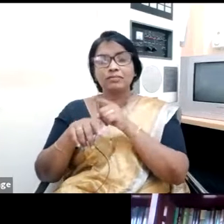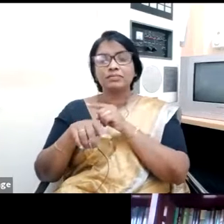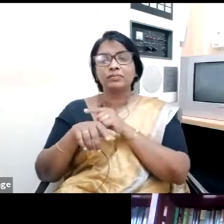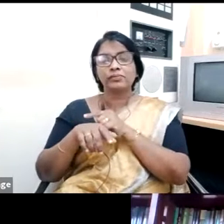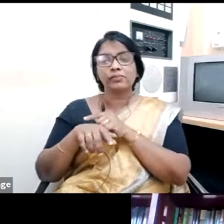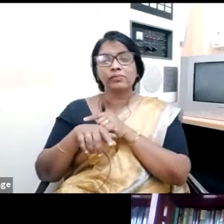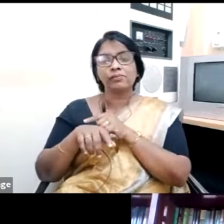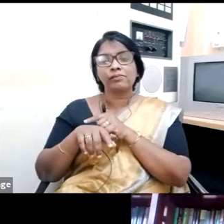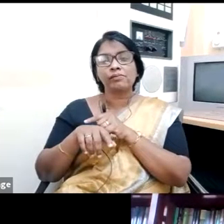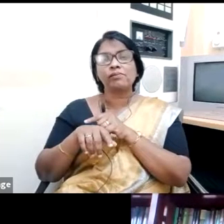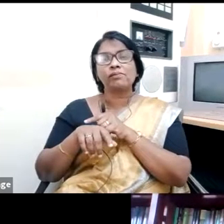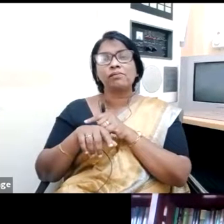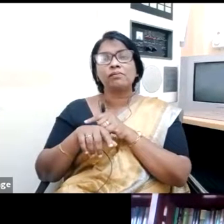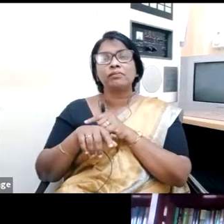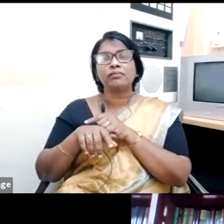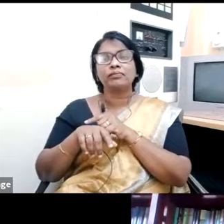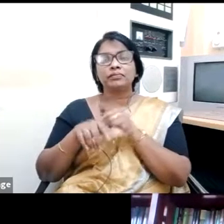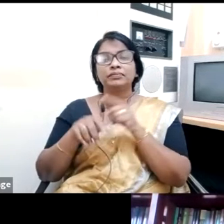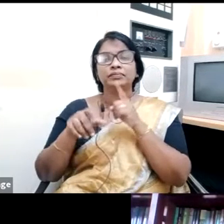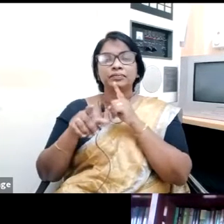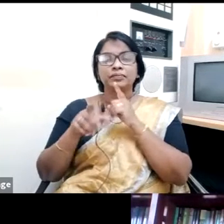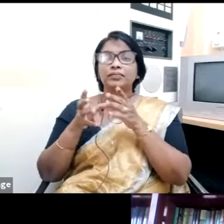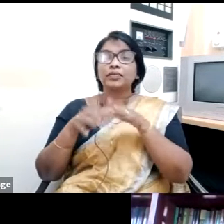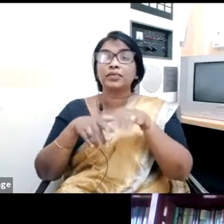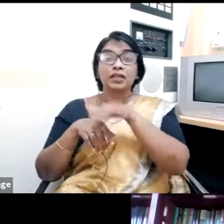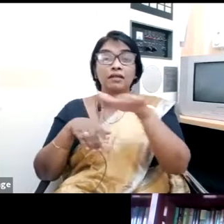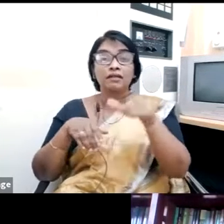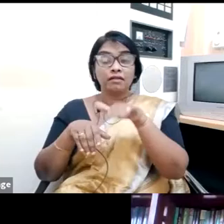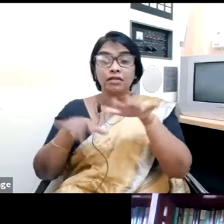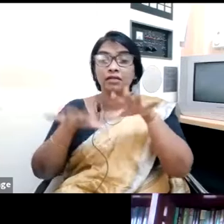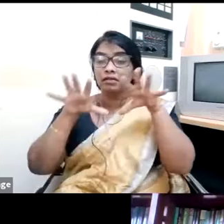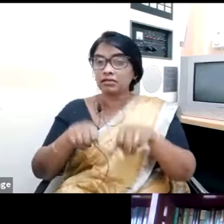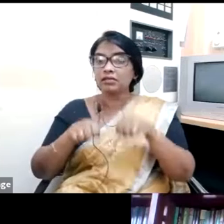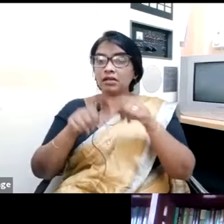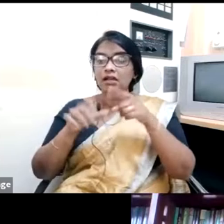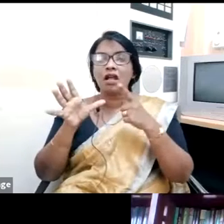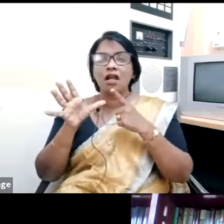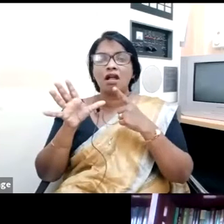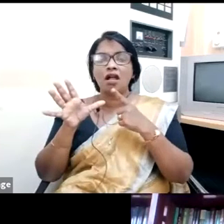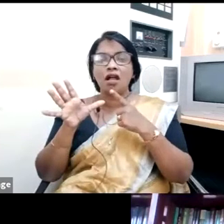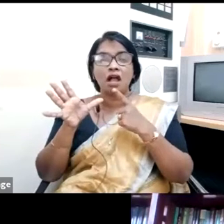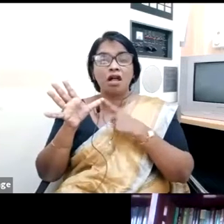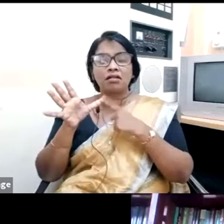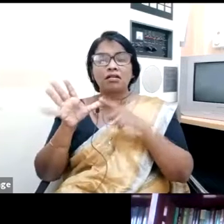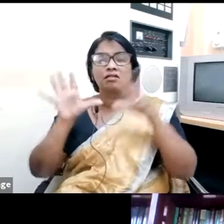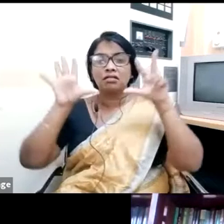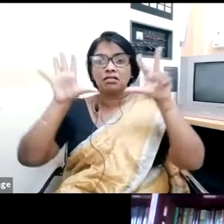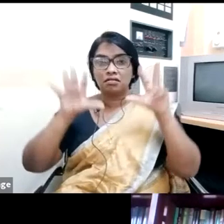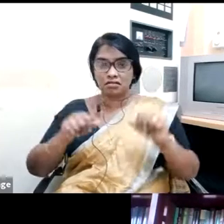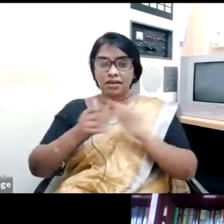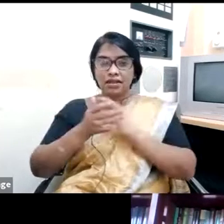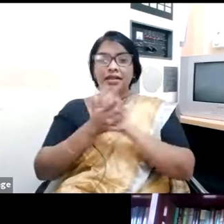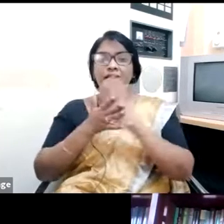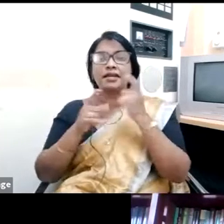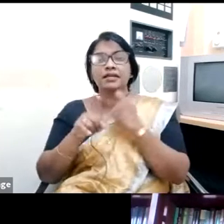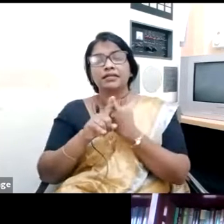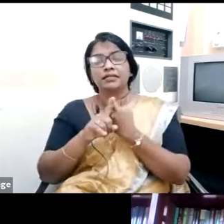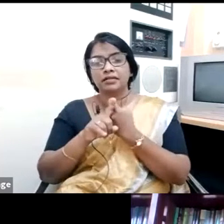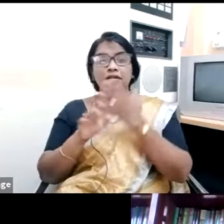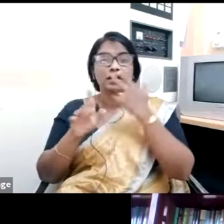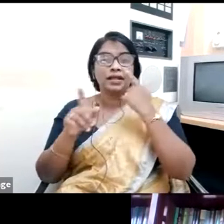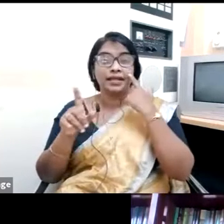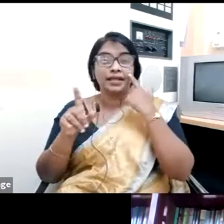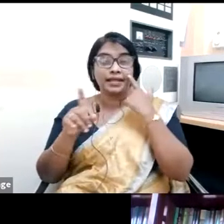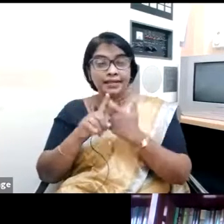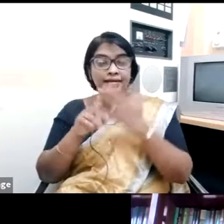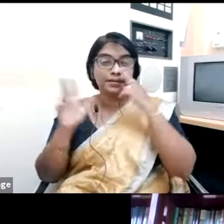of 8,000 hectares, covering all three regions of upcountry, low country, and mid country. We have a population